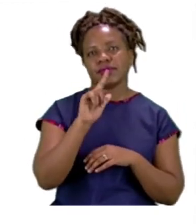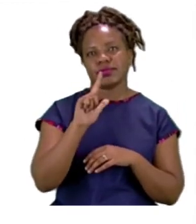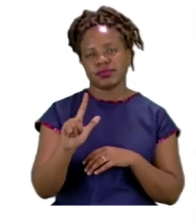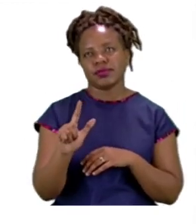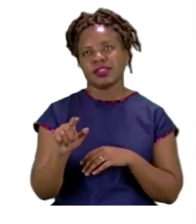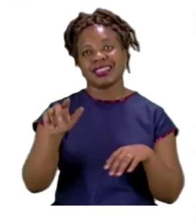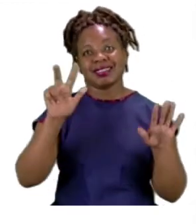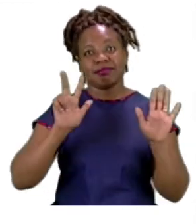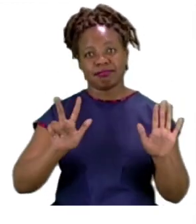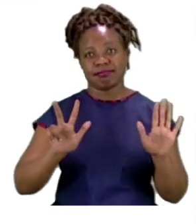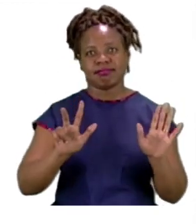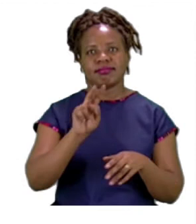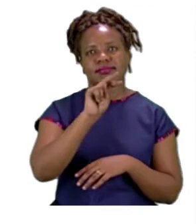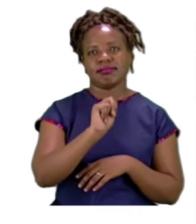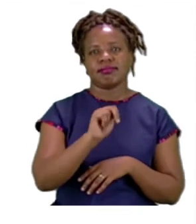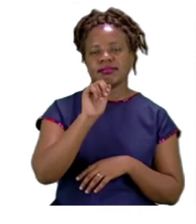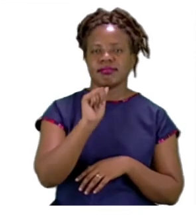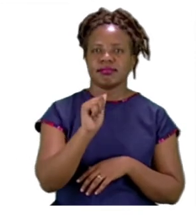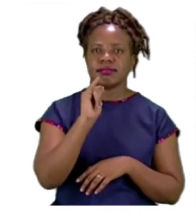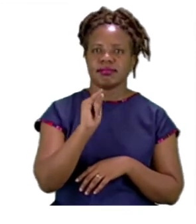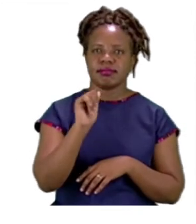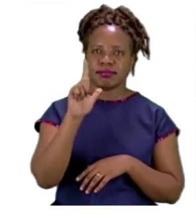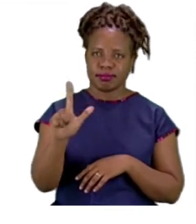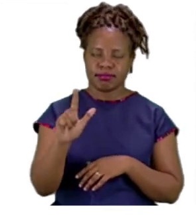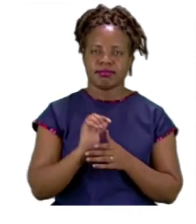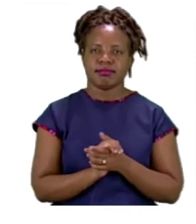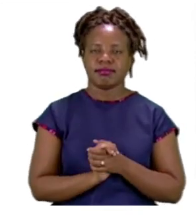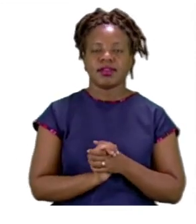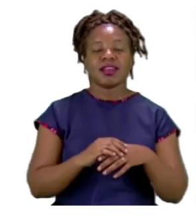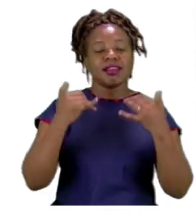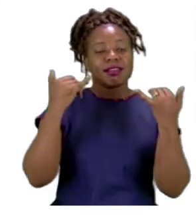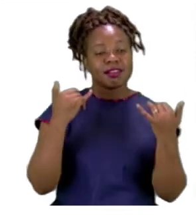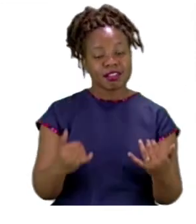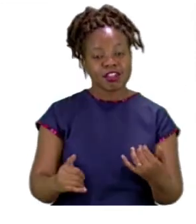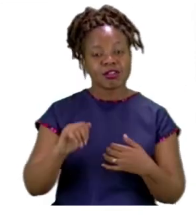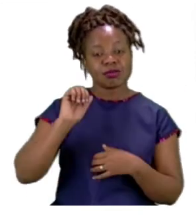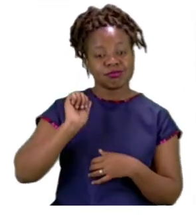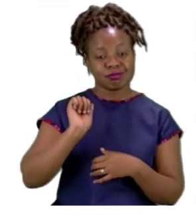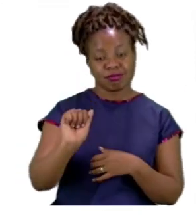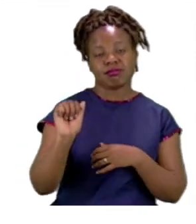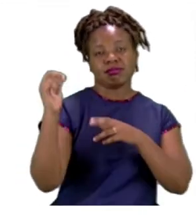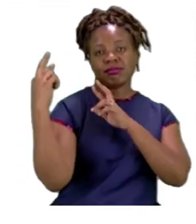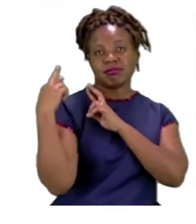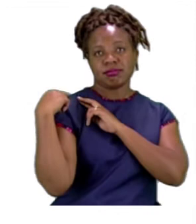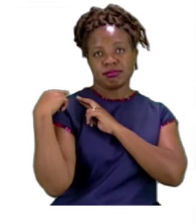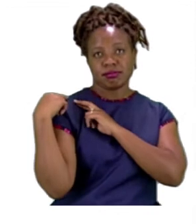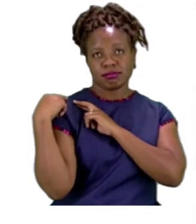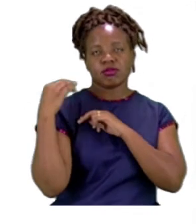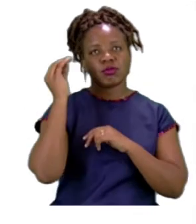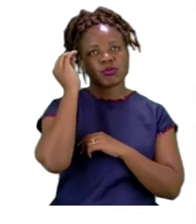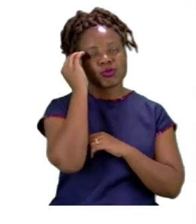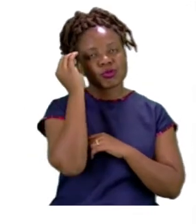Now, it's going to be our job to make sure that these words find a home in the crossword puzzle. So we are only going